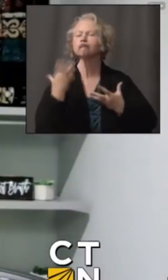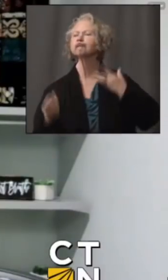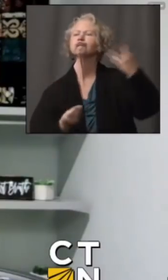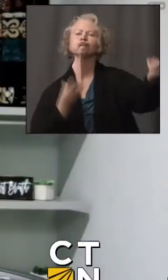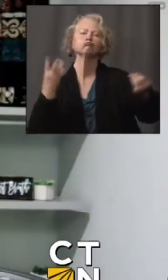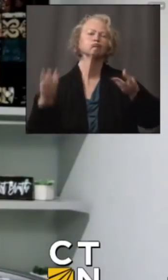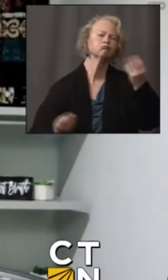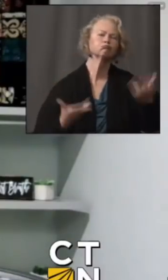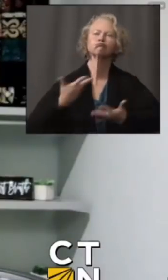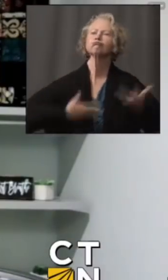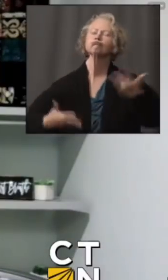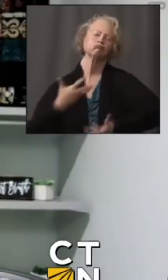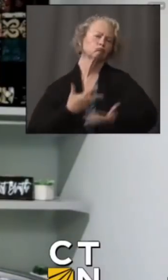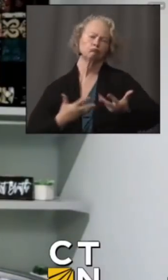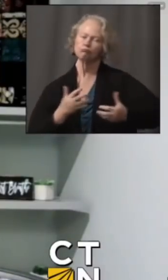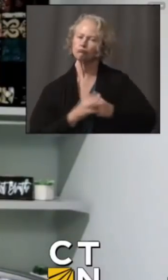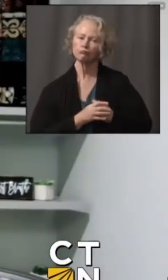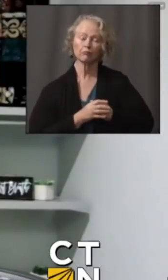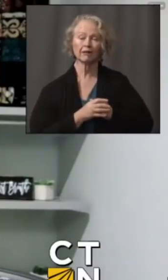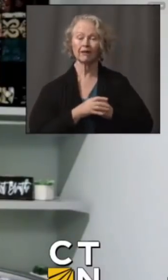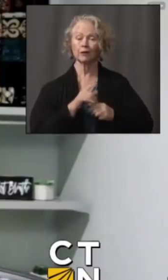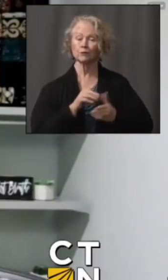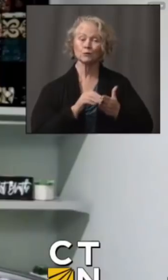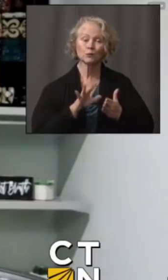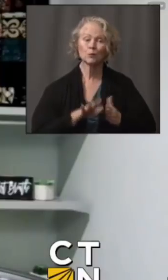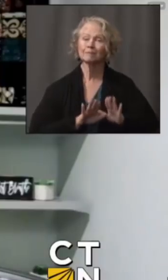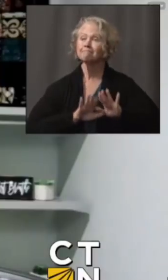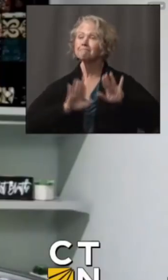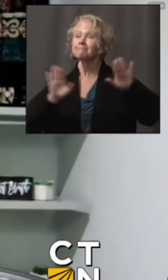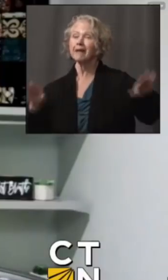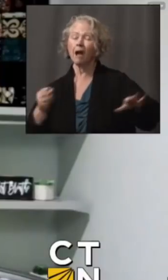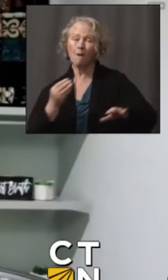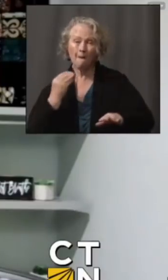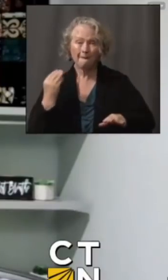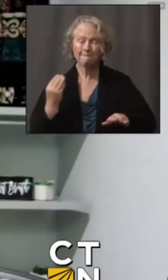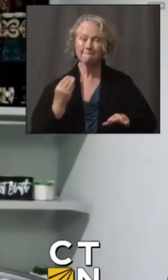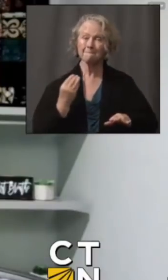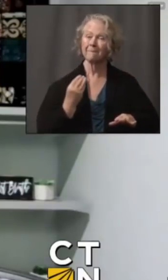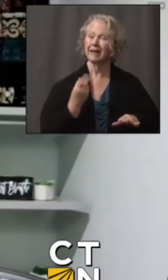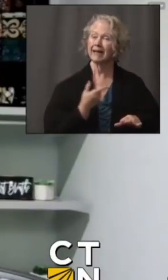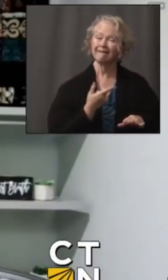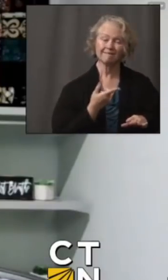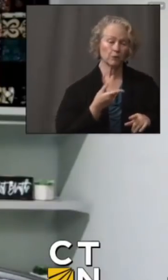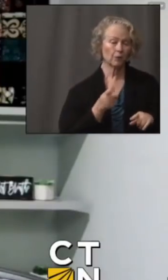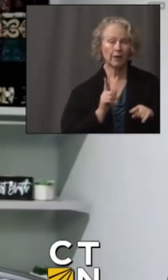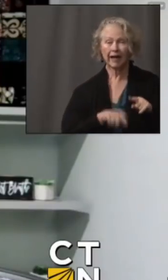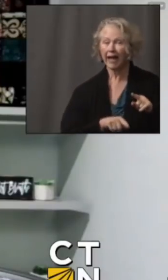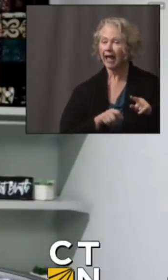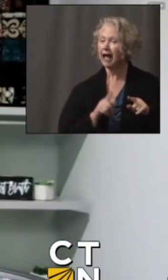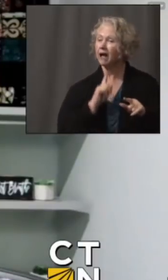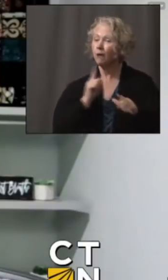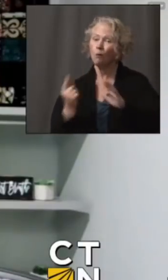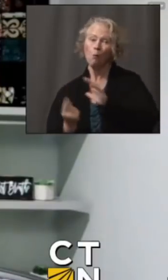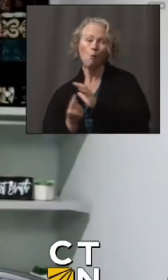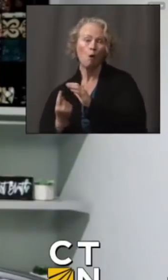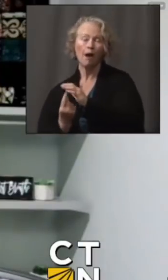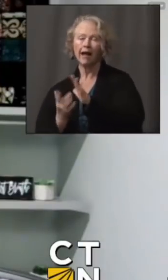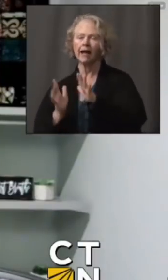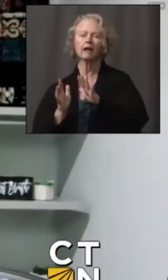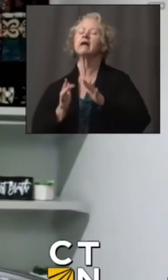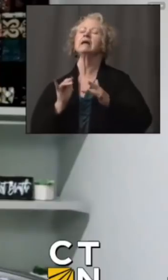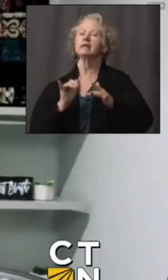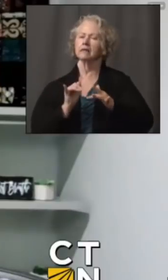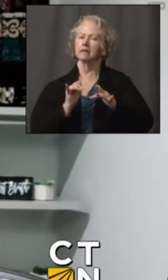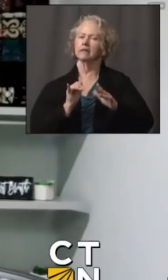As the students are returning home, especially if you're unable to quarantine somewhere else, it's important to wear that